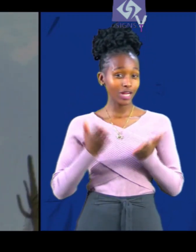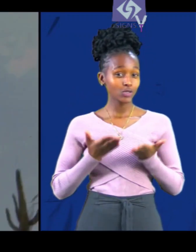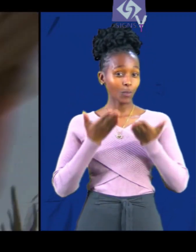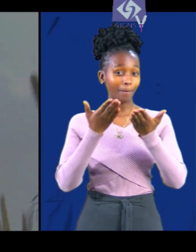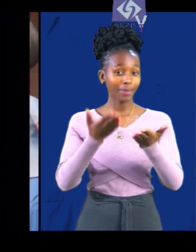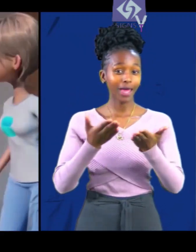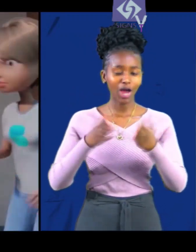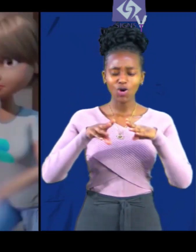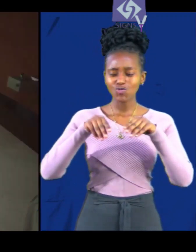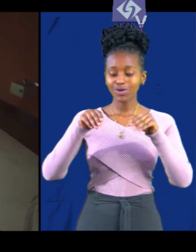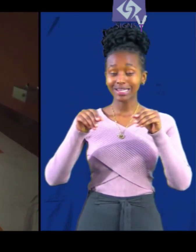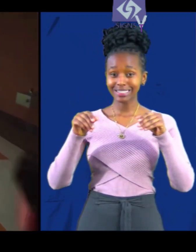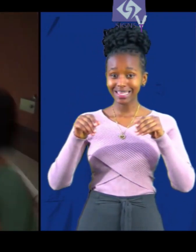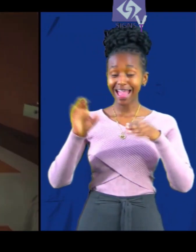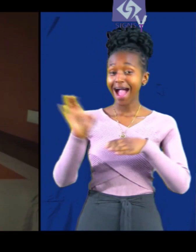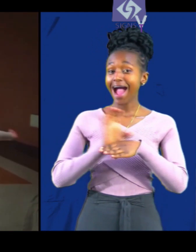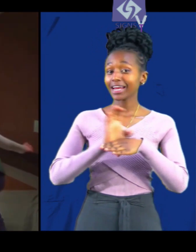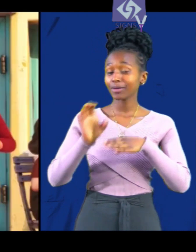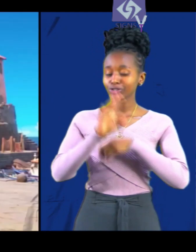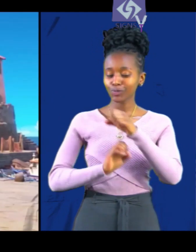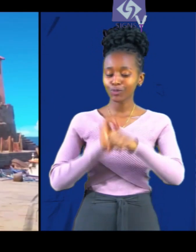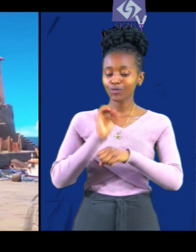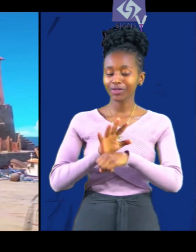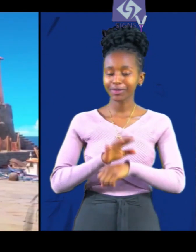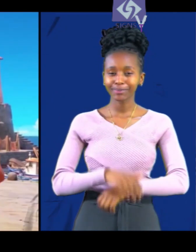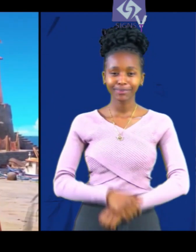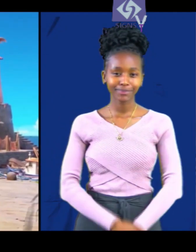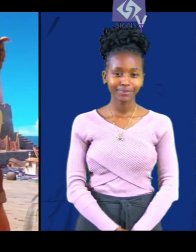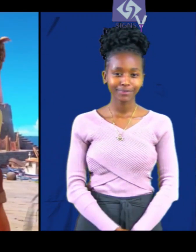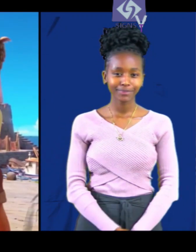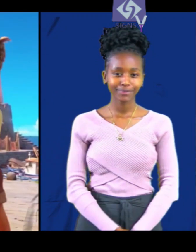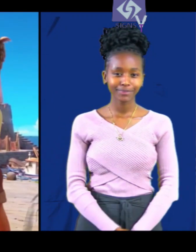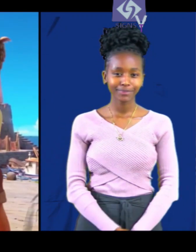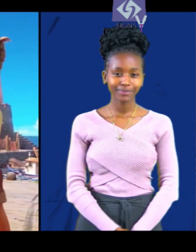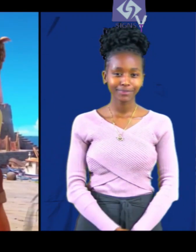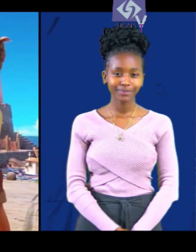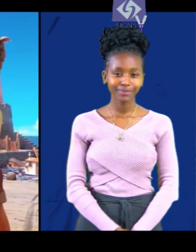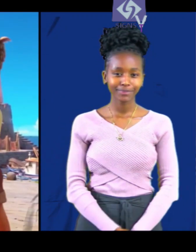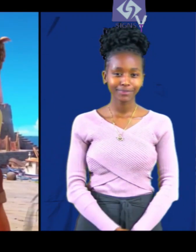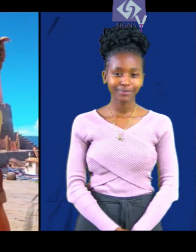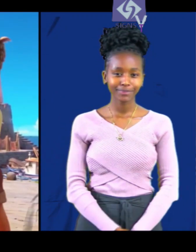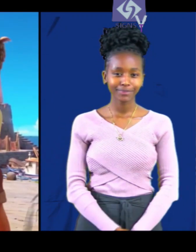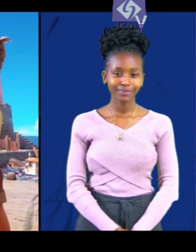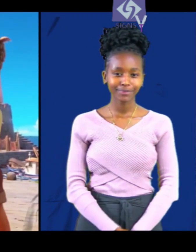At Science TV, we are dedicated to give you quality animation movies. What's wrong with you, stupid?